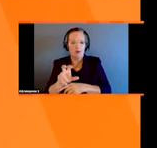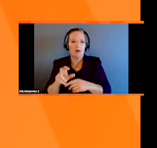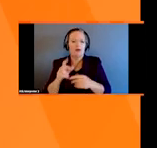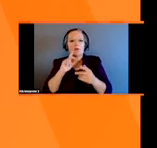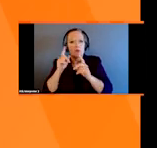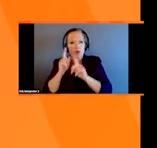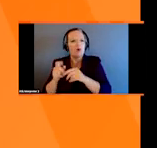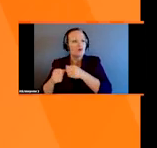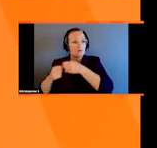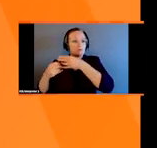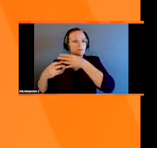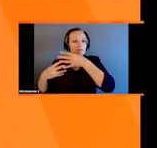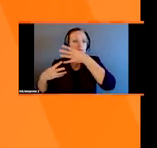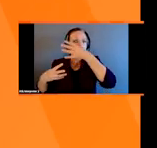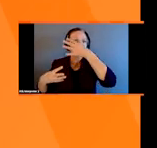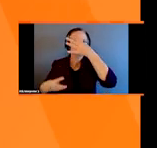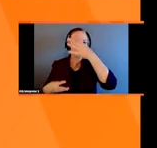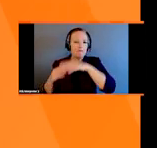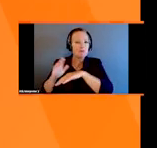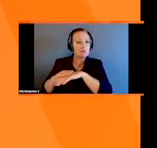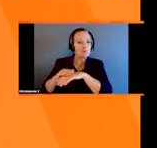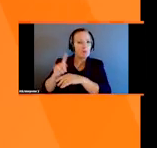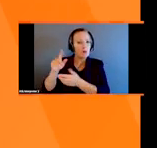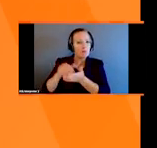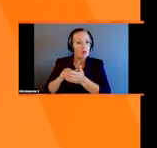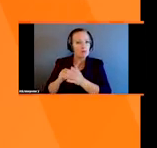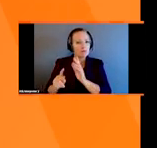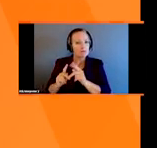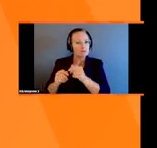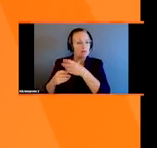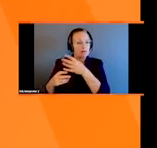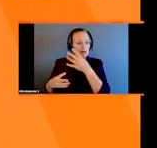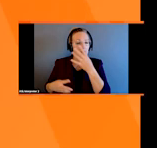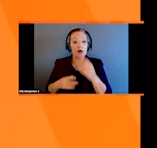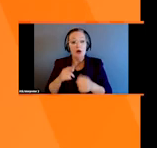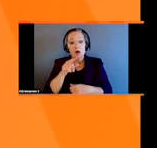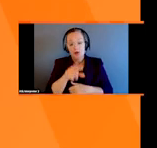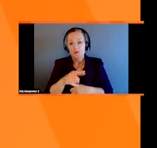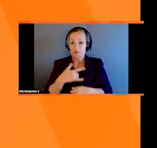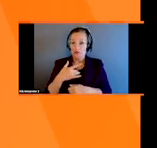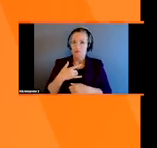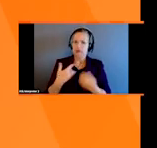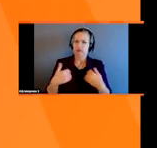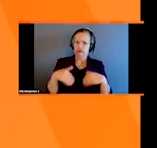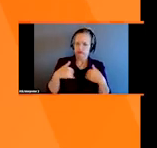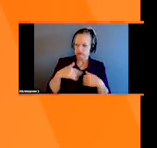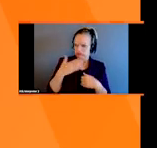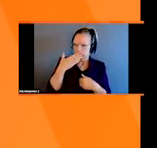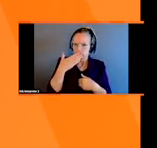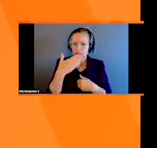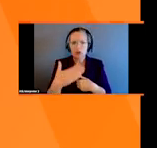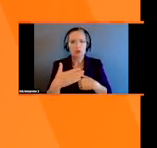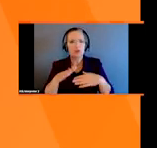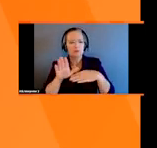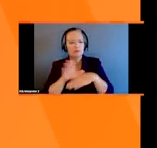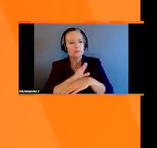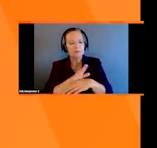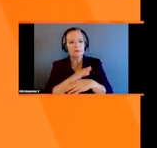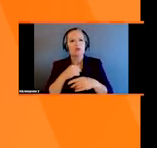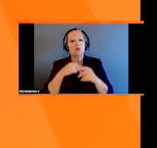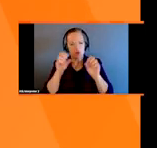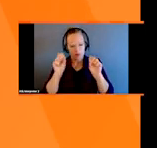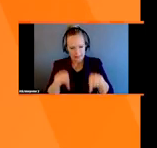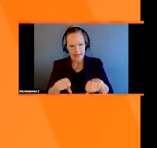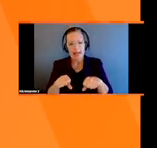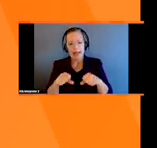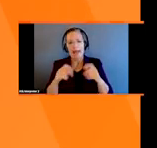start. At that point, if you're getting good results out of it and getting those conversations beyond the preliminary, there are paid tools